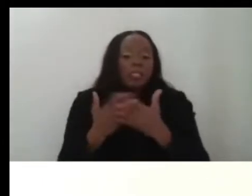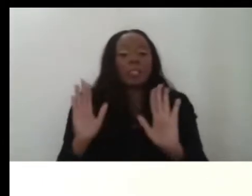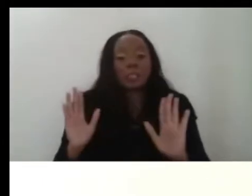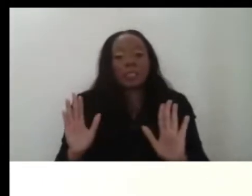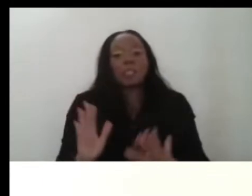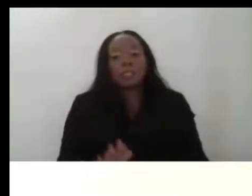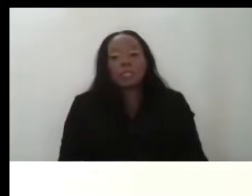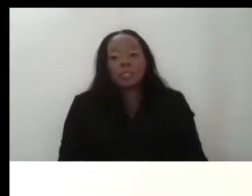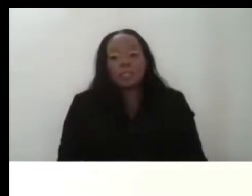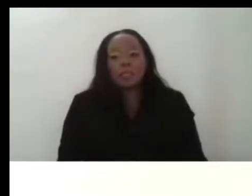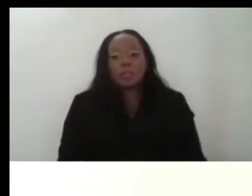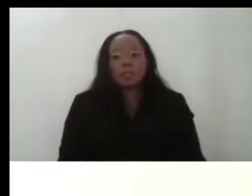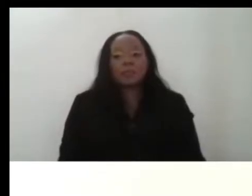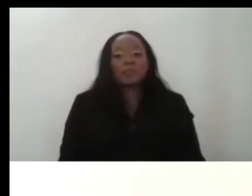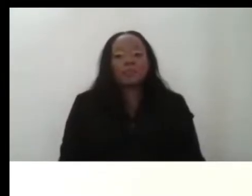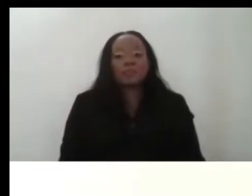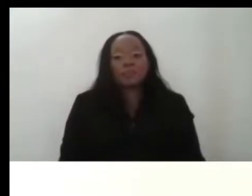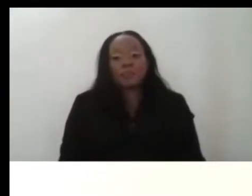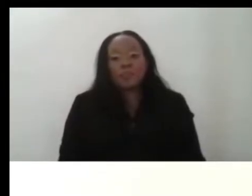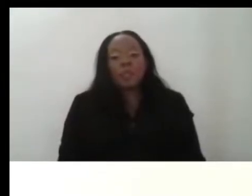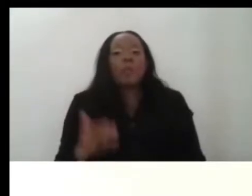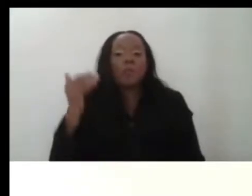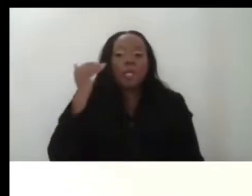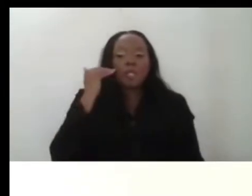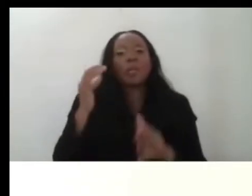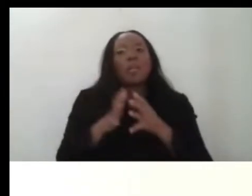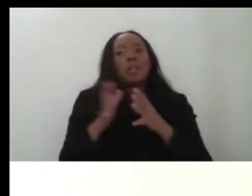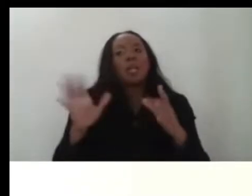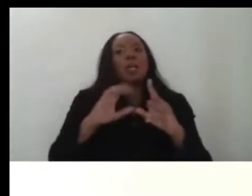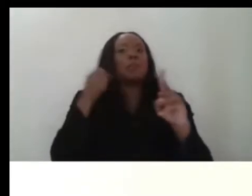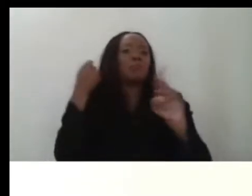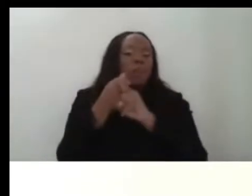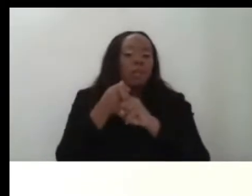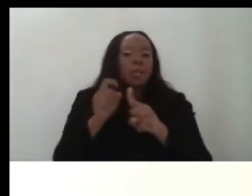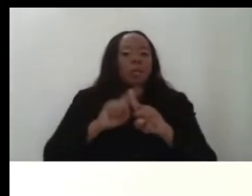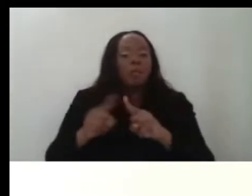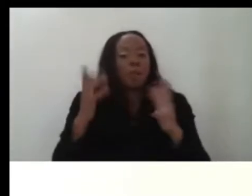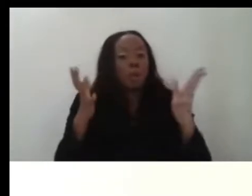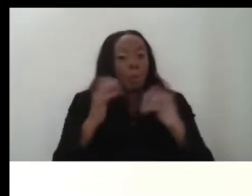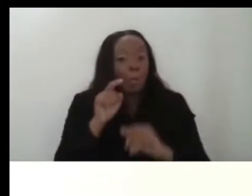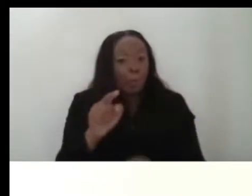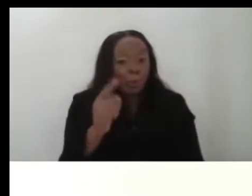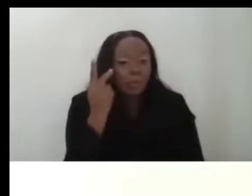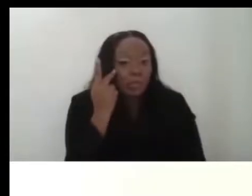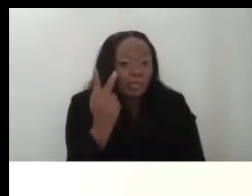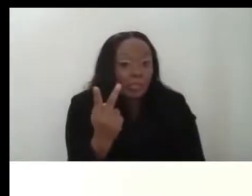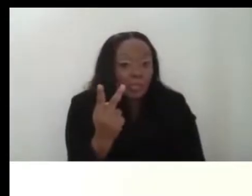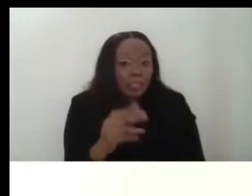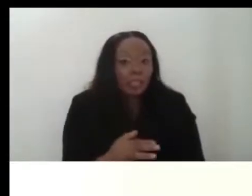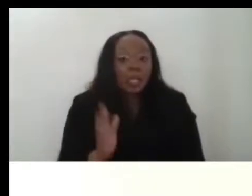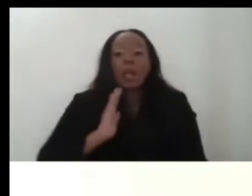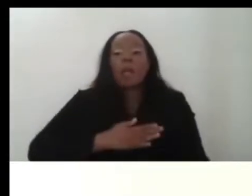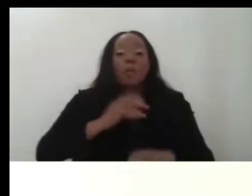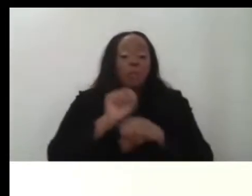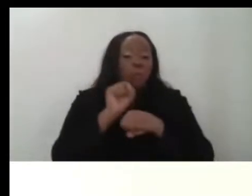that, and obviously we were impacted. The point is, I want you to see, the work we're doing to